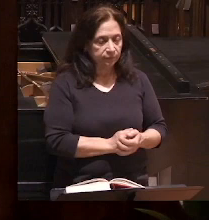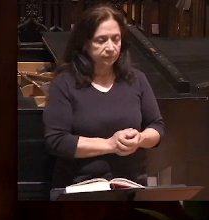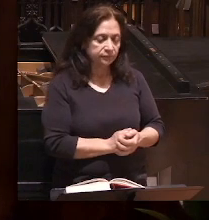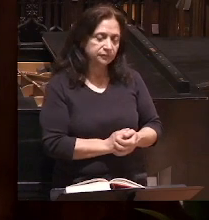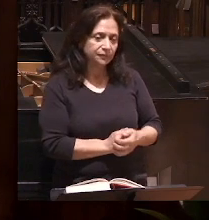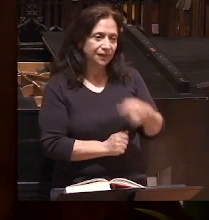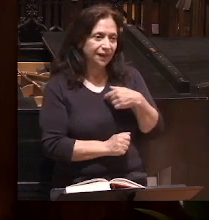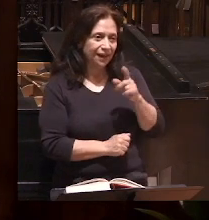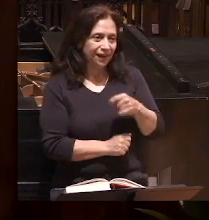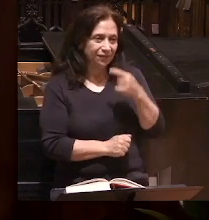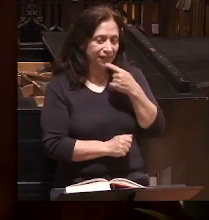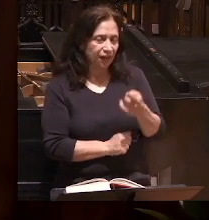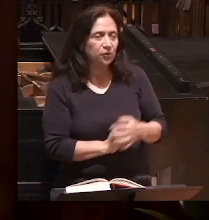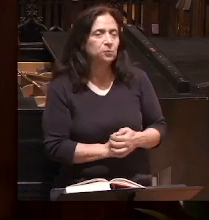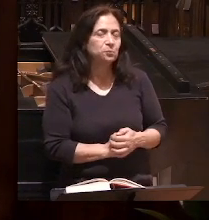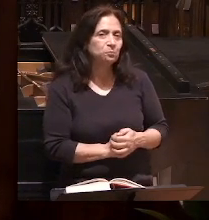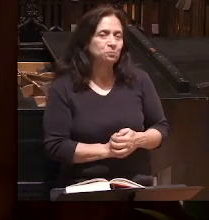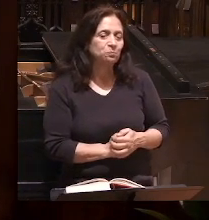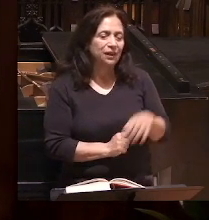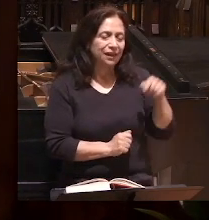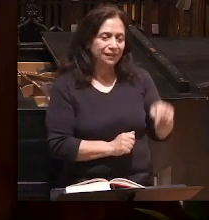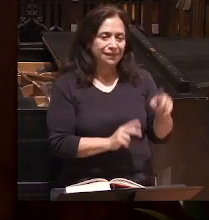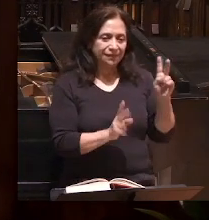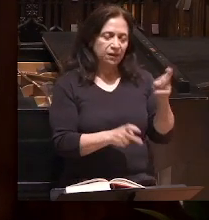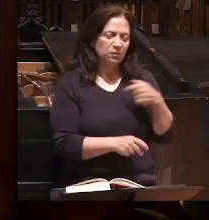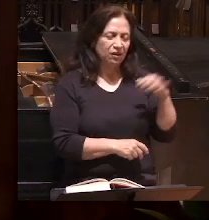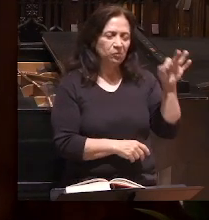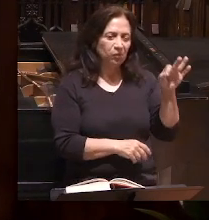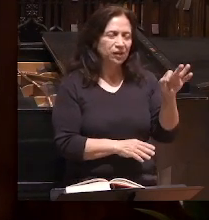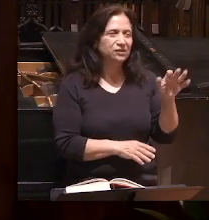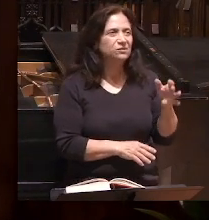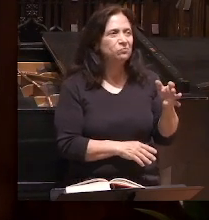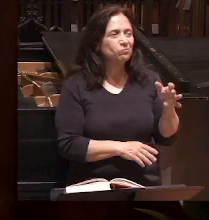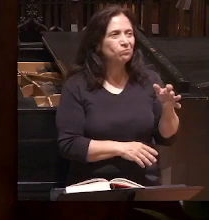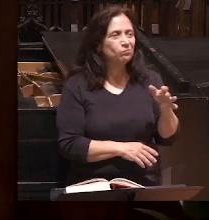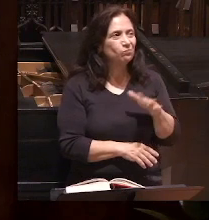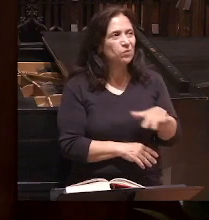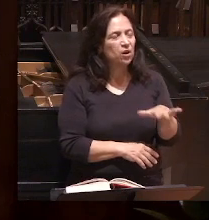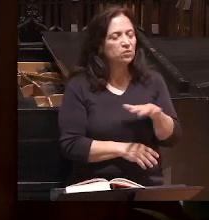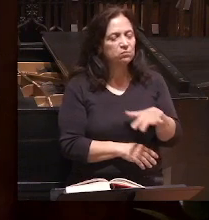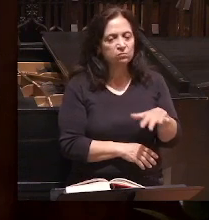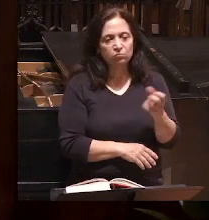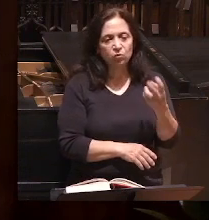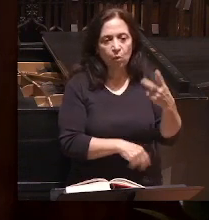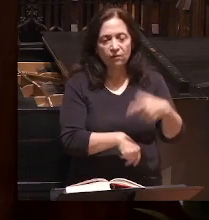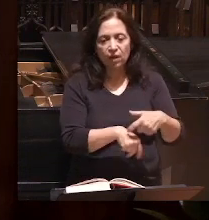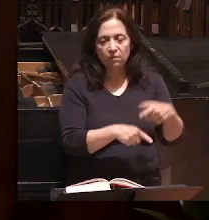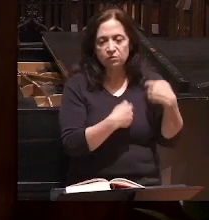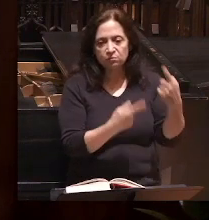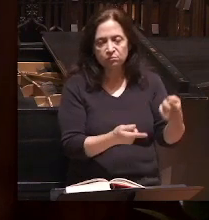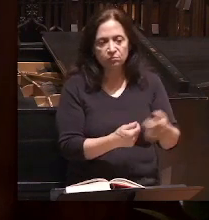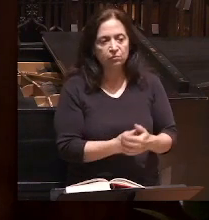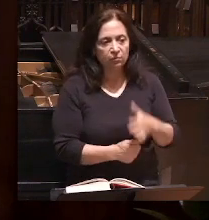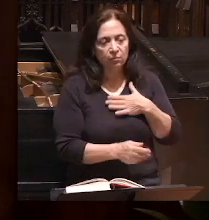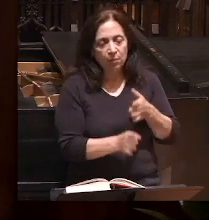I have to tell you, I have preached on this text at least probably a dozen times in my